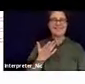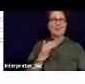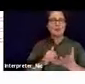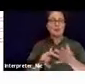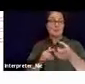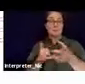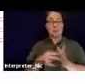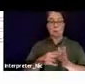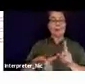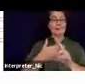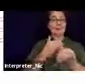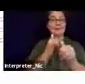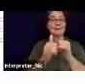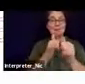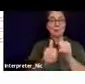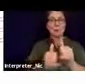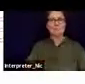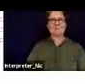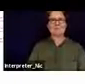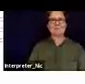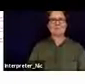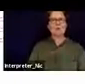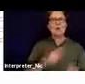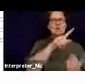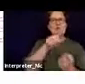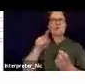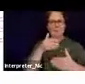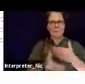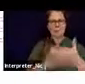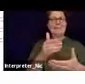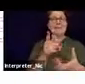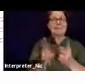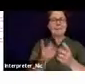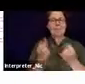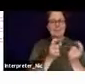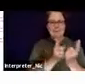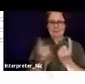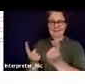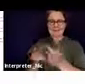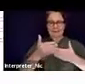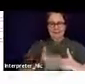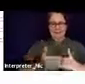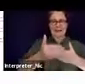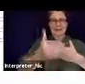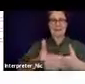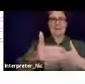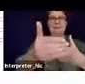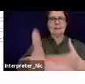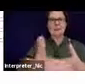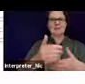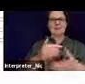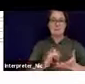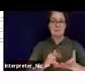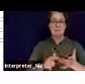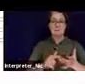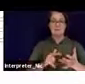processes have a number of stages, and you may decide only to be open at the stage that you require support. So as a